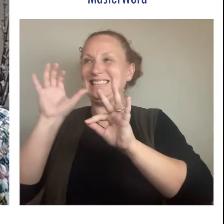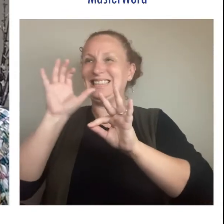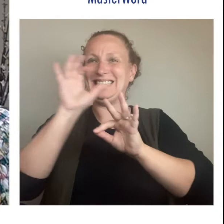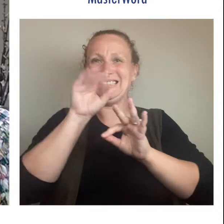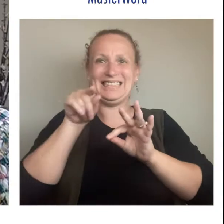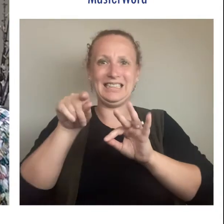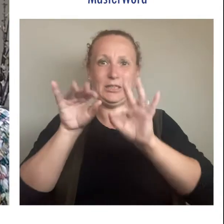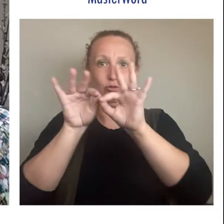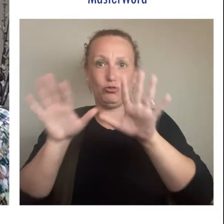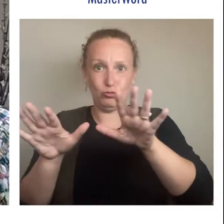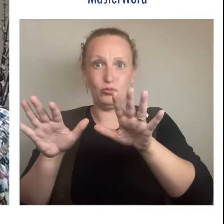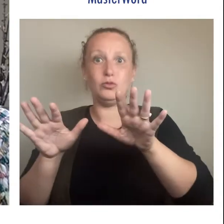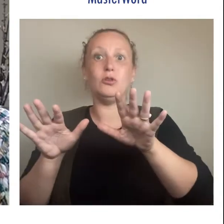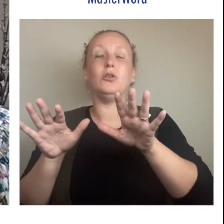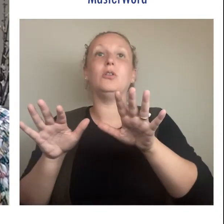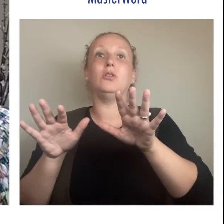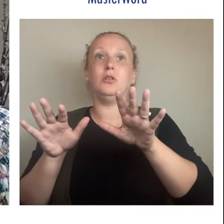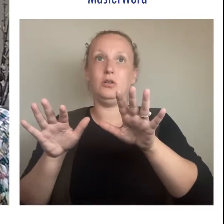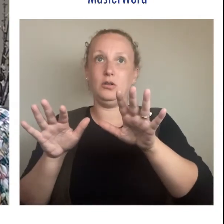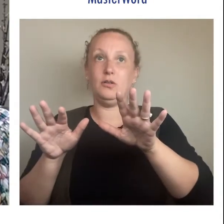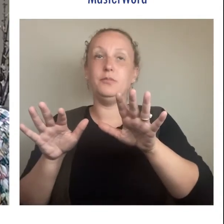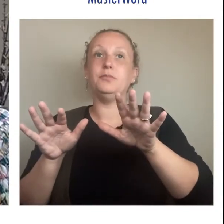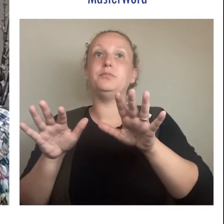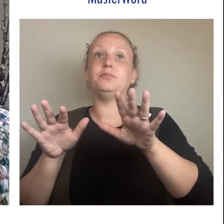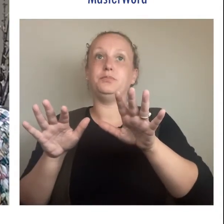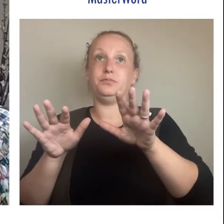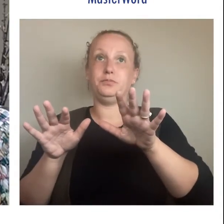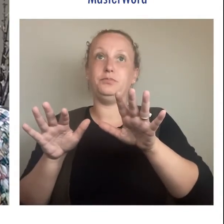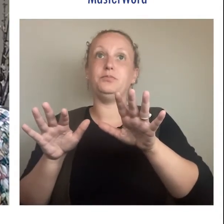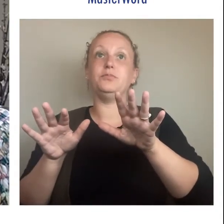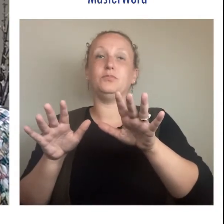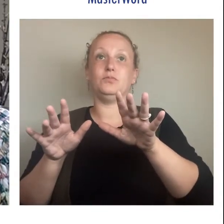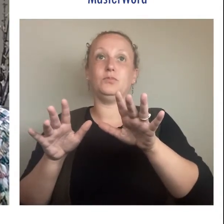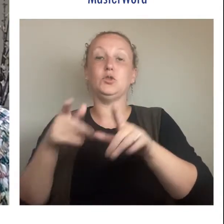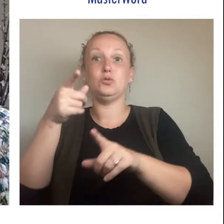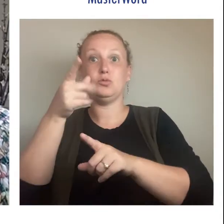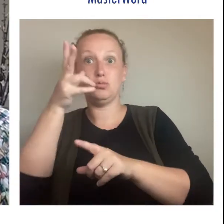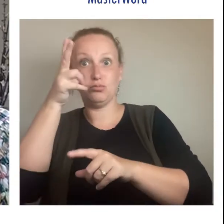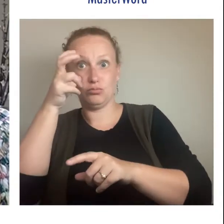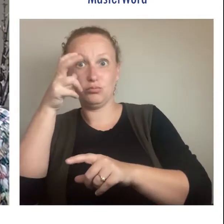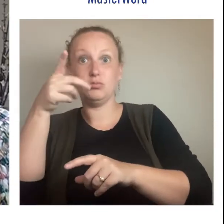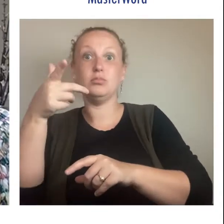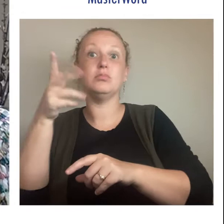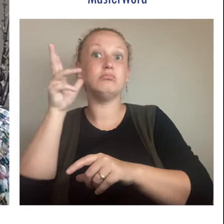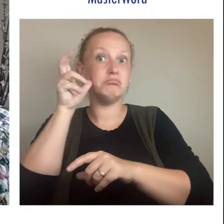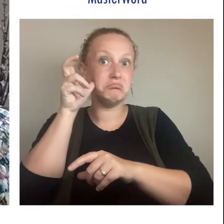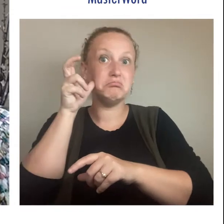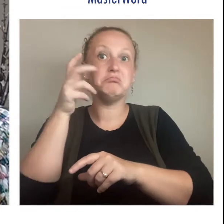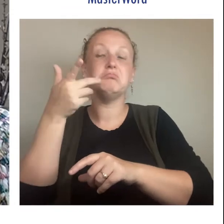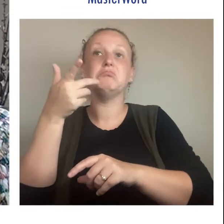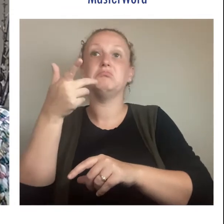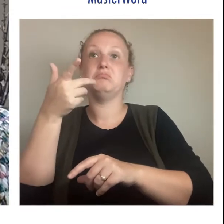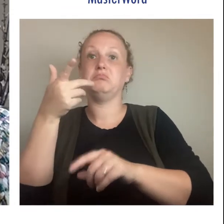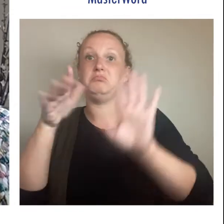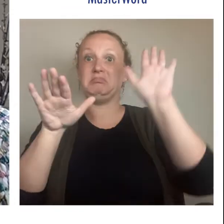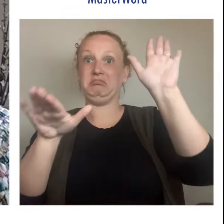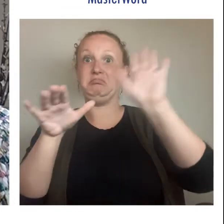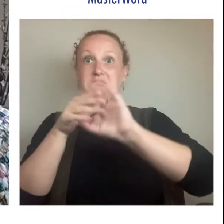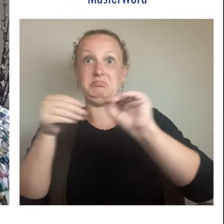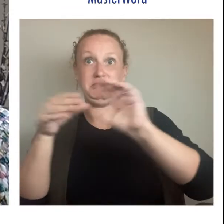court would approve to be giving the sworn testimony for the witness in